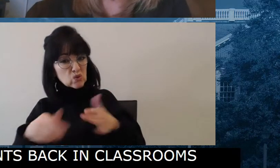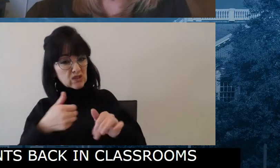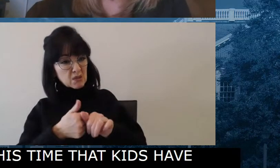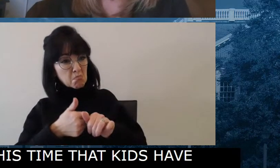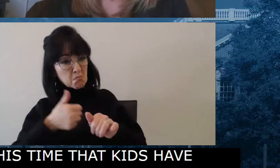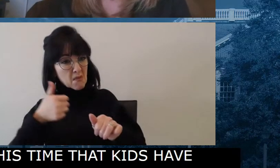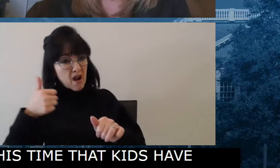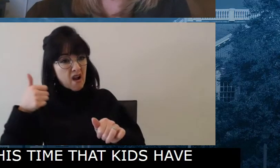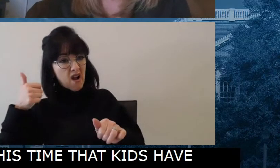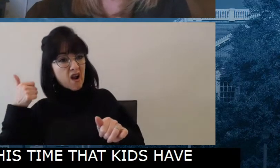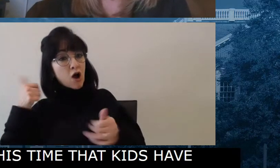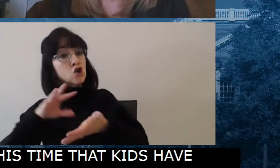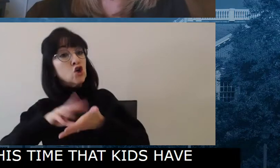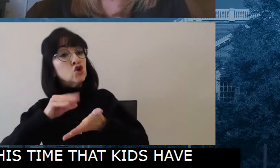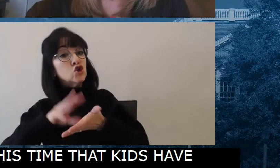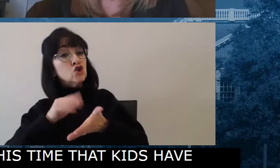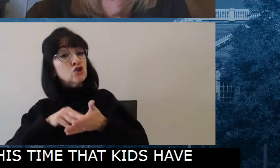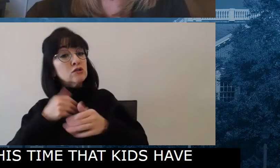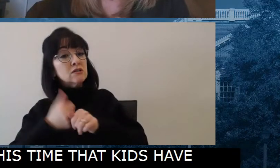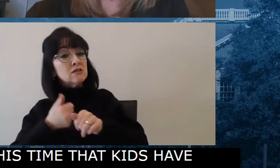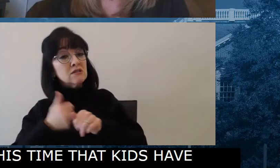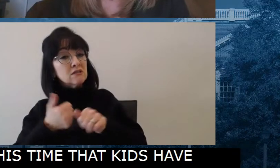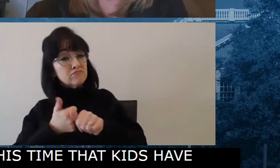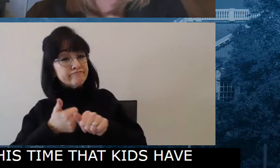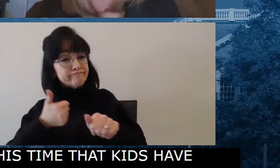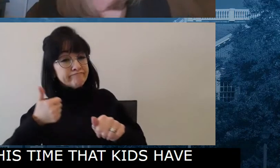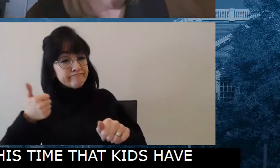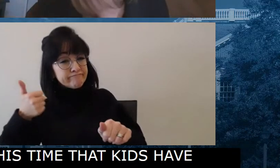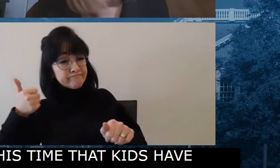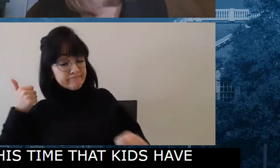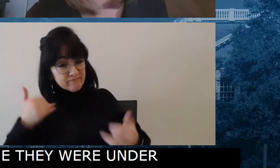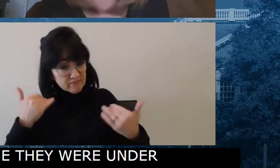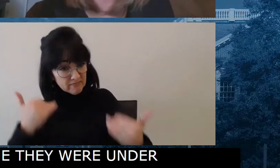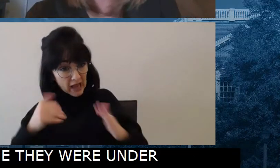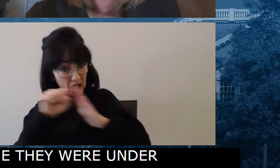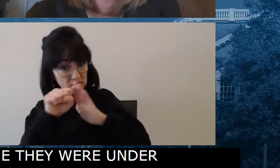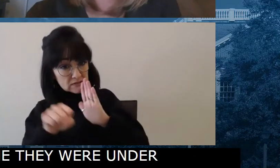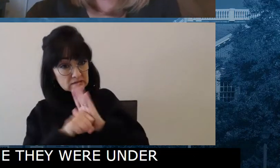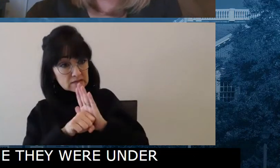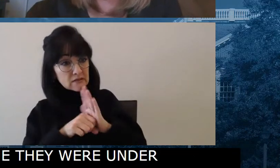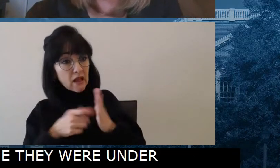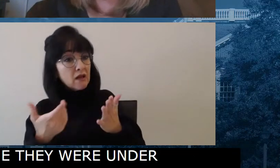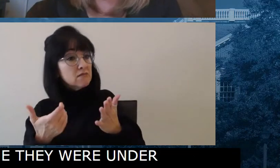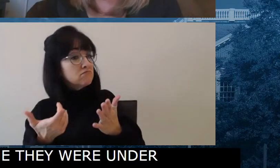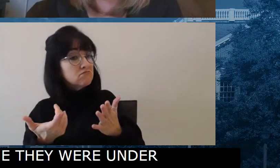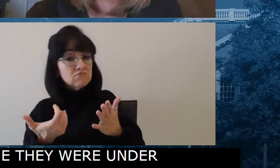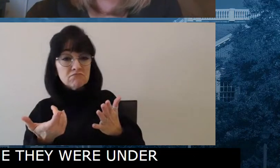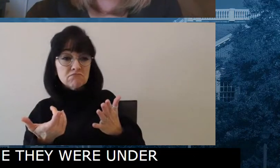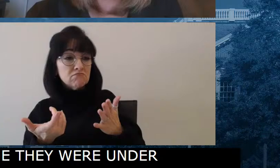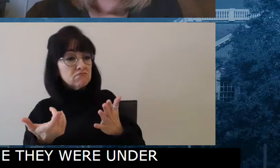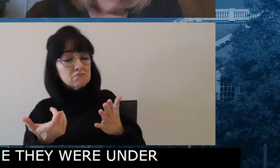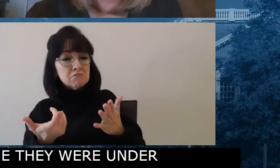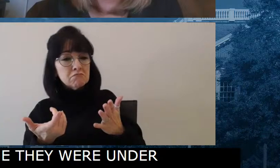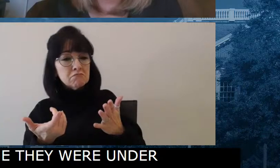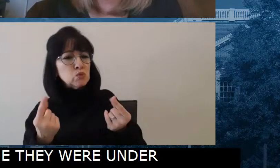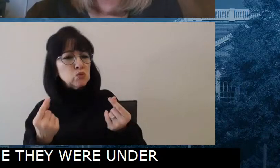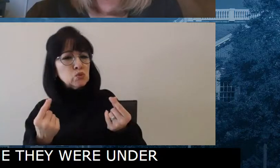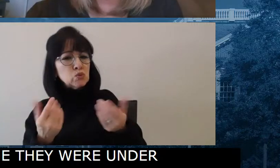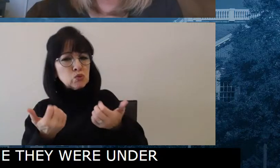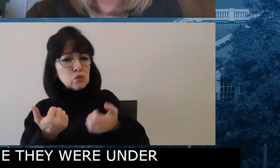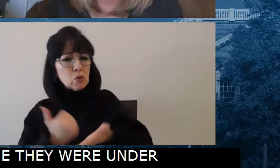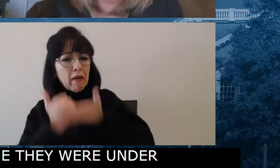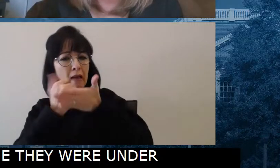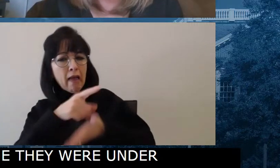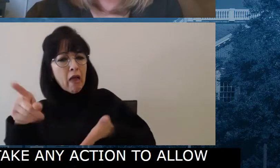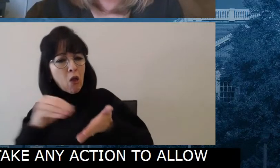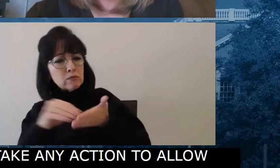time that they were under lockdown, and that the state has to take any action to allow kids to catch up? Yeah, it's a